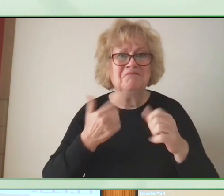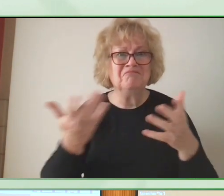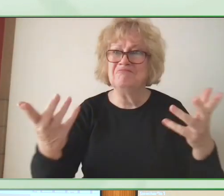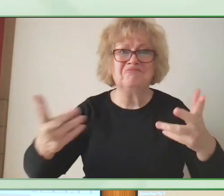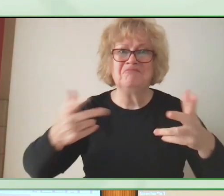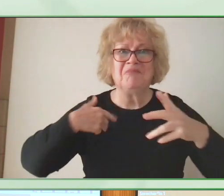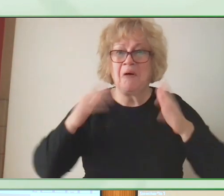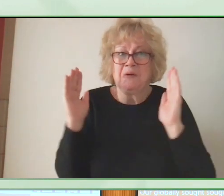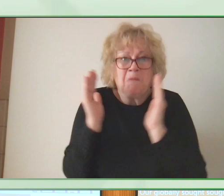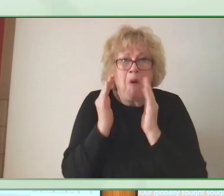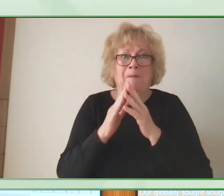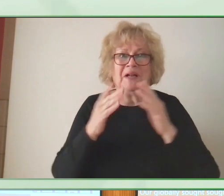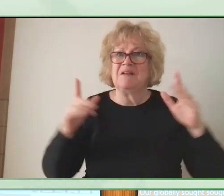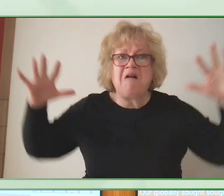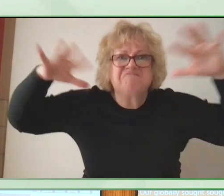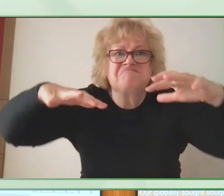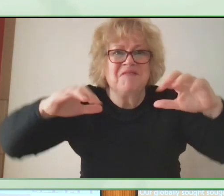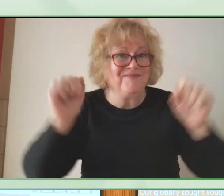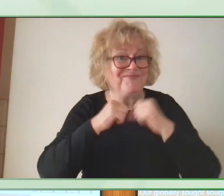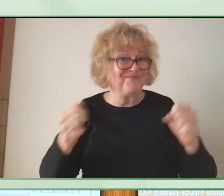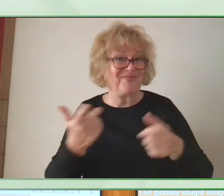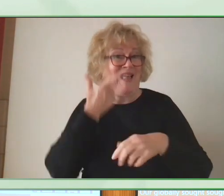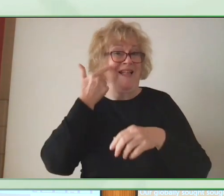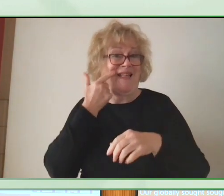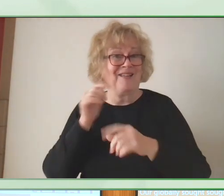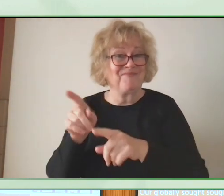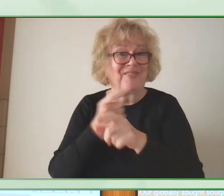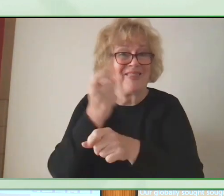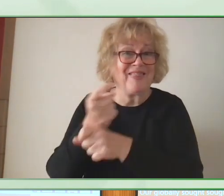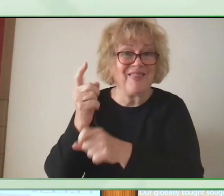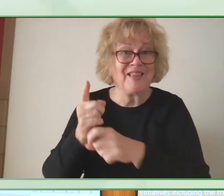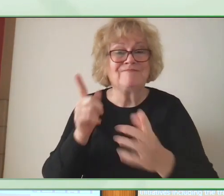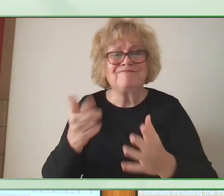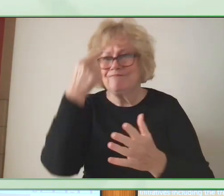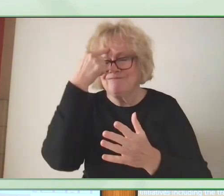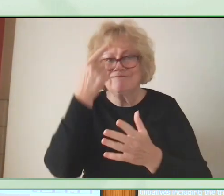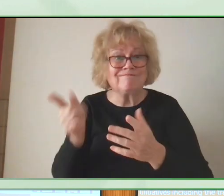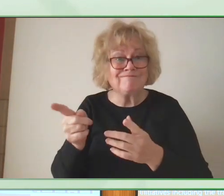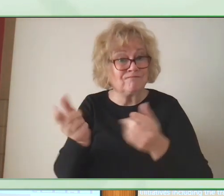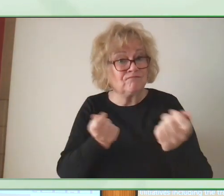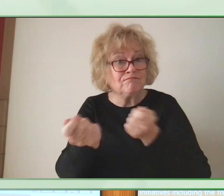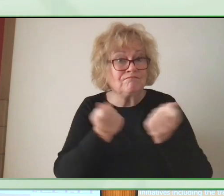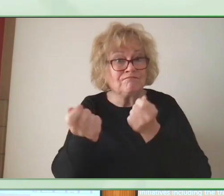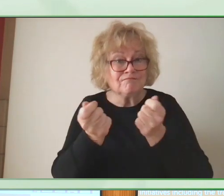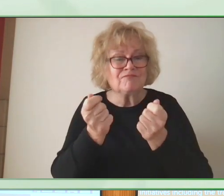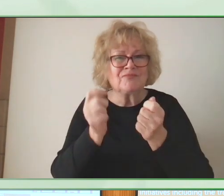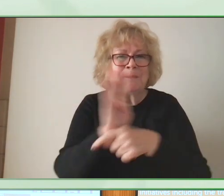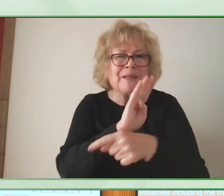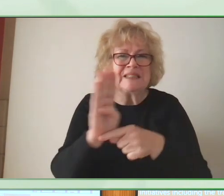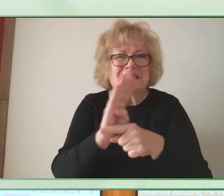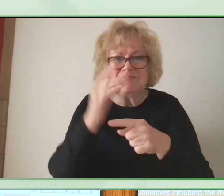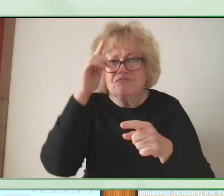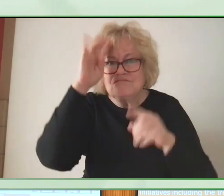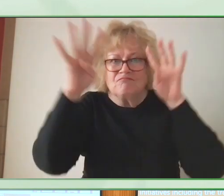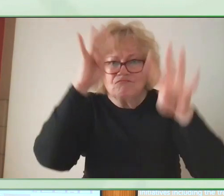strong partnerships. We have strong partnerships with the government, local groups, and international organizations